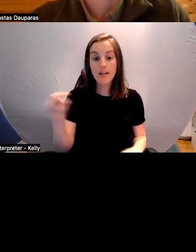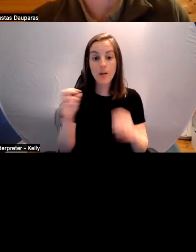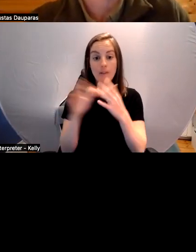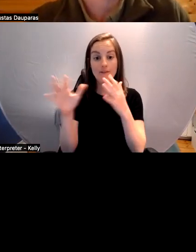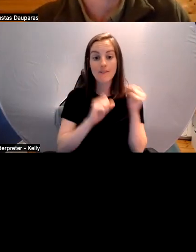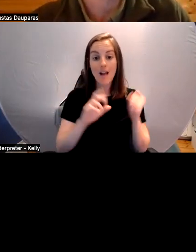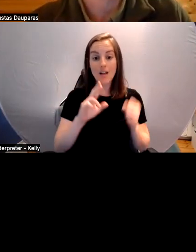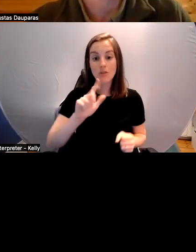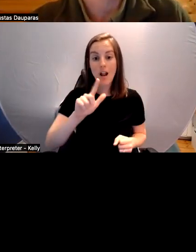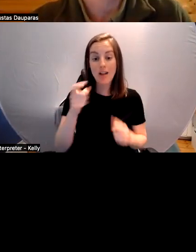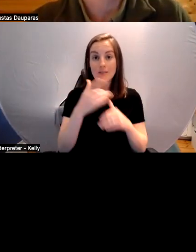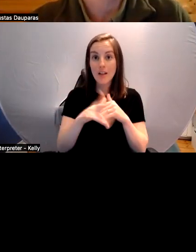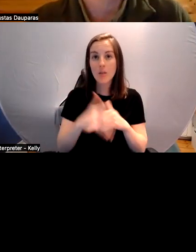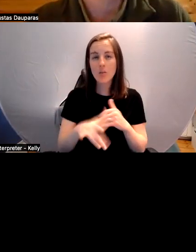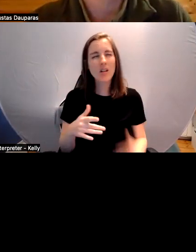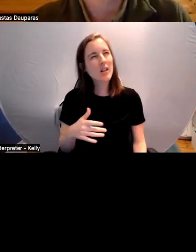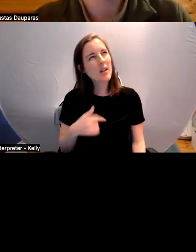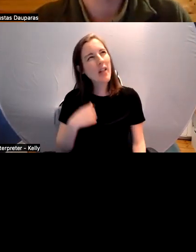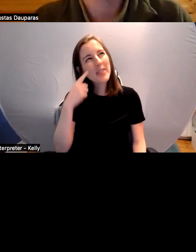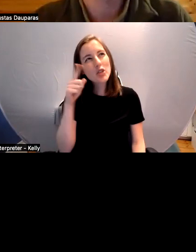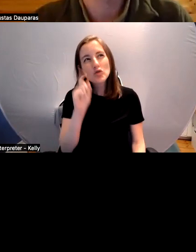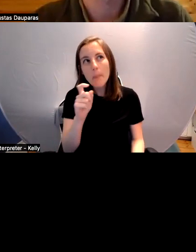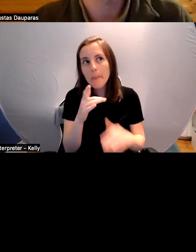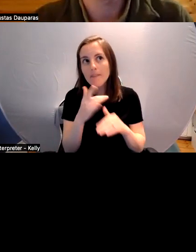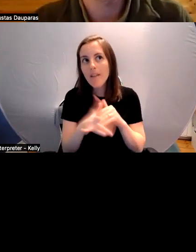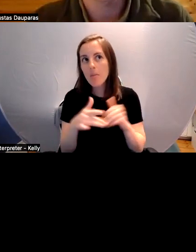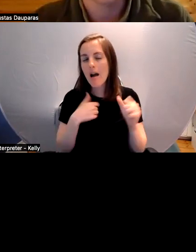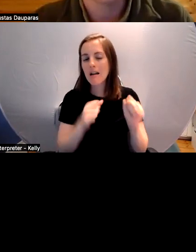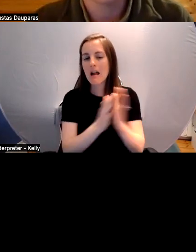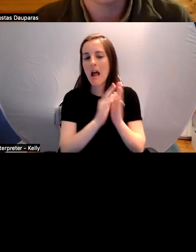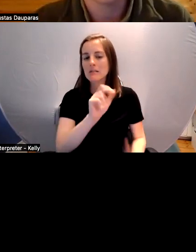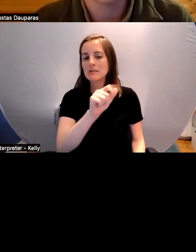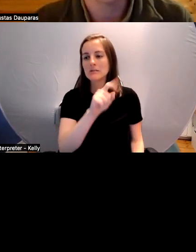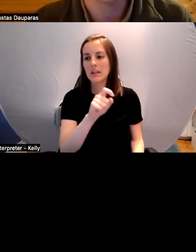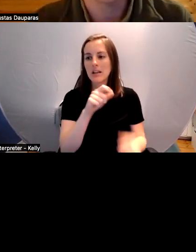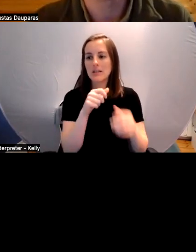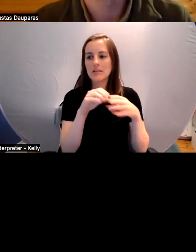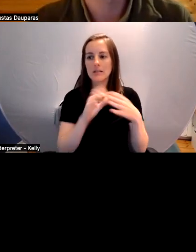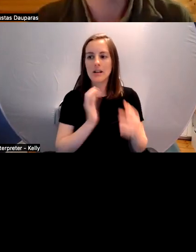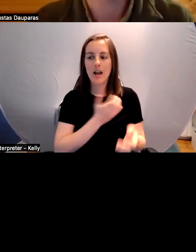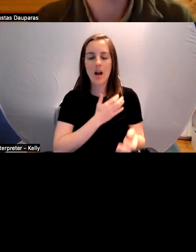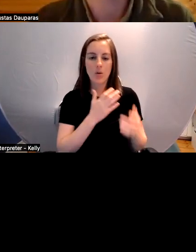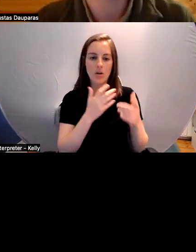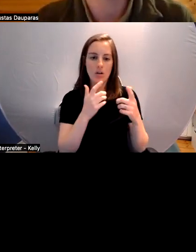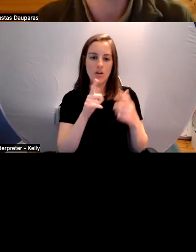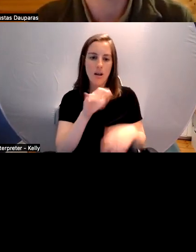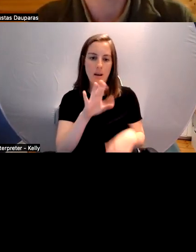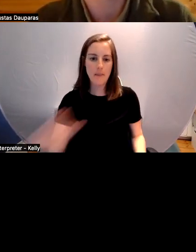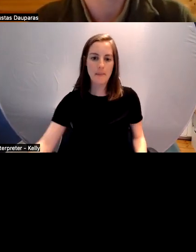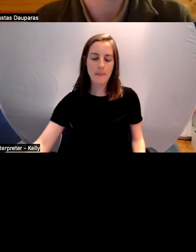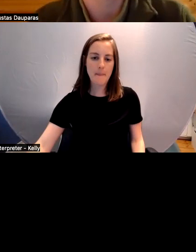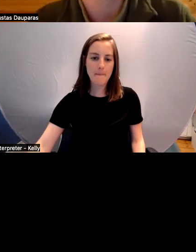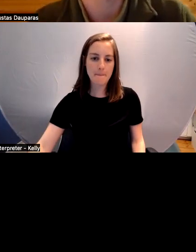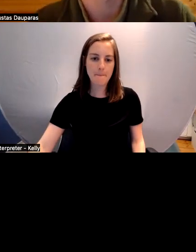I think it should be available. I can ask Nate in our lab that set up the model. So ProteinMPNN is being incorporated